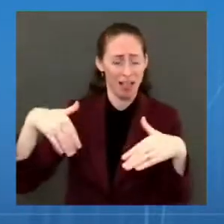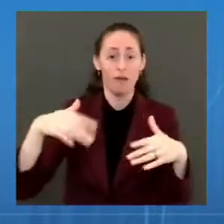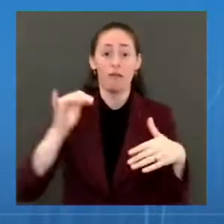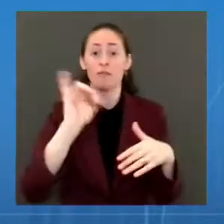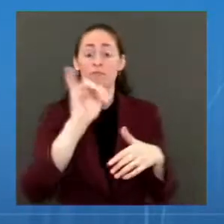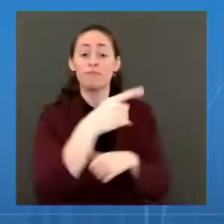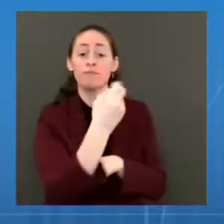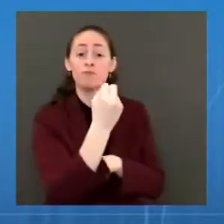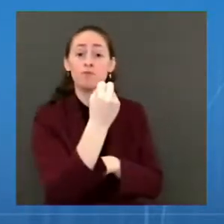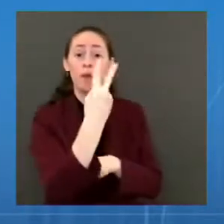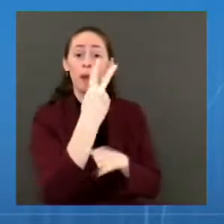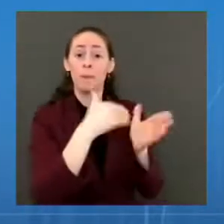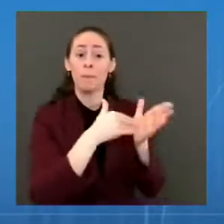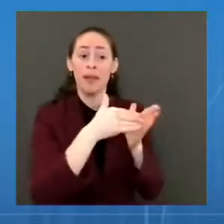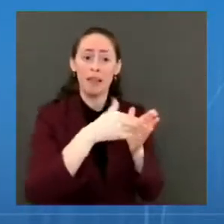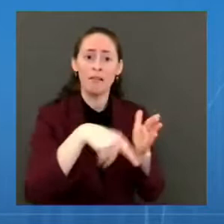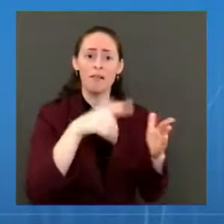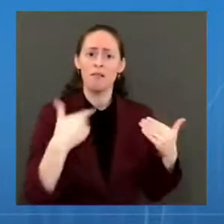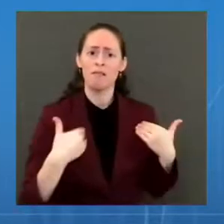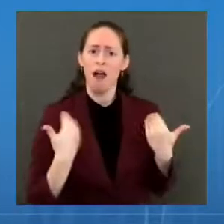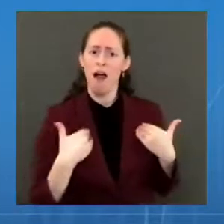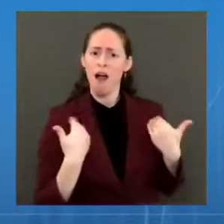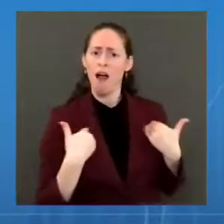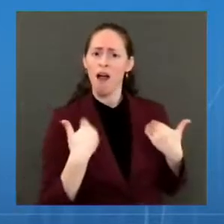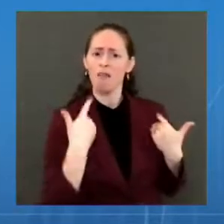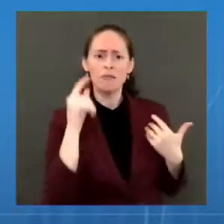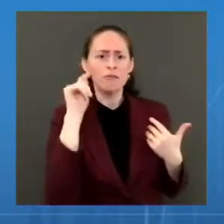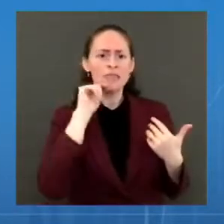vaccinated and remain at highest risk of disease.